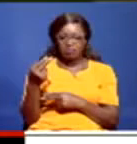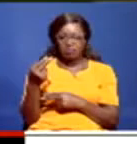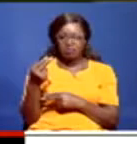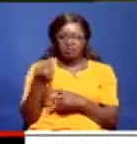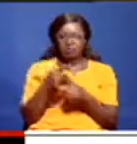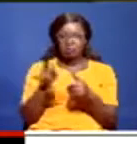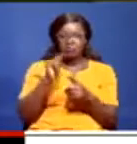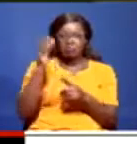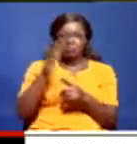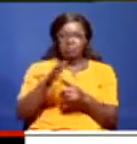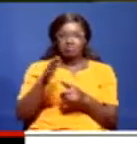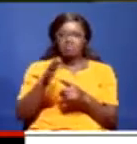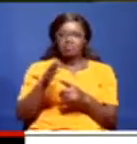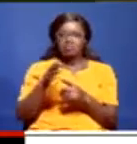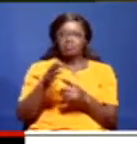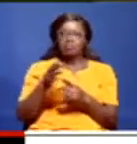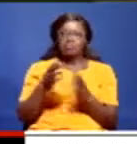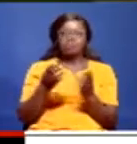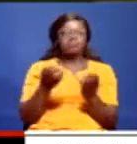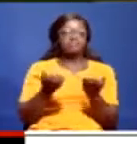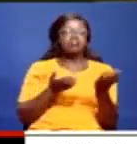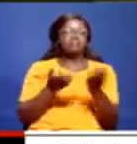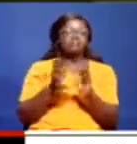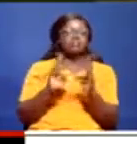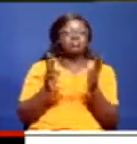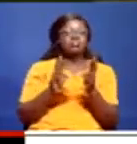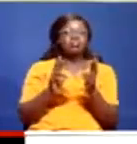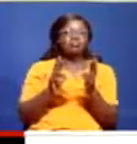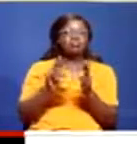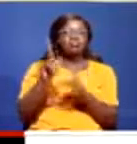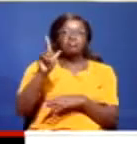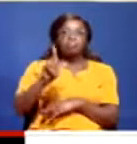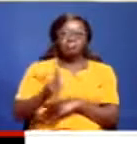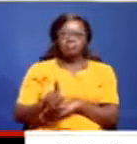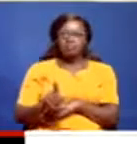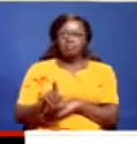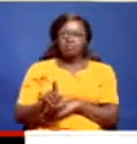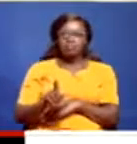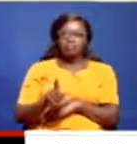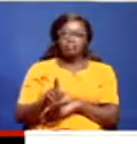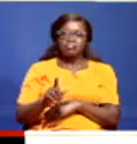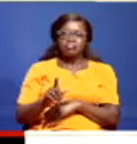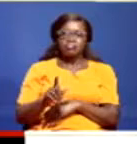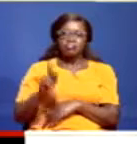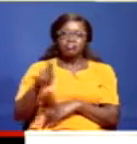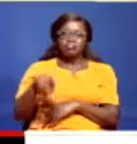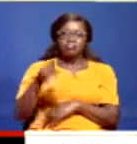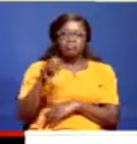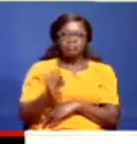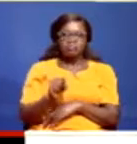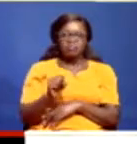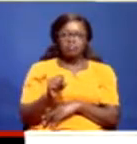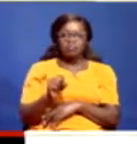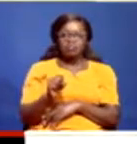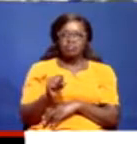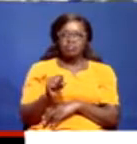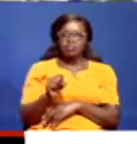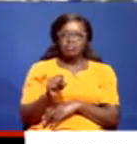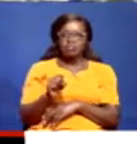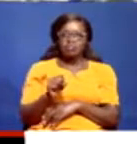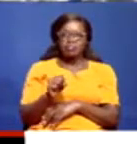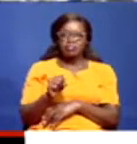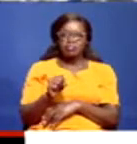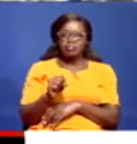Kenya's energy commercial readiness has been found to be low. The Principal Secretary at the State Department of Energy, Dr.